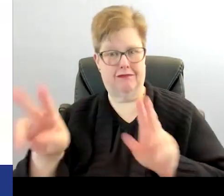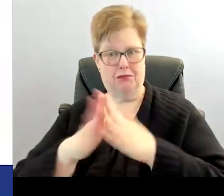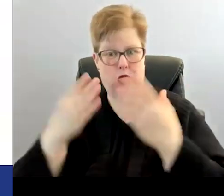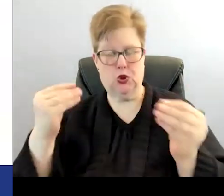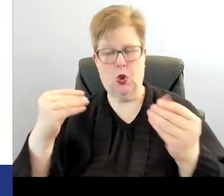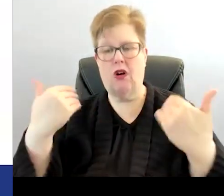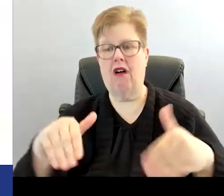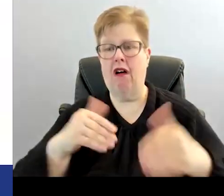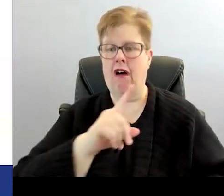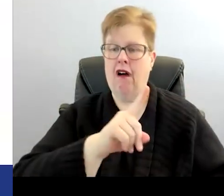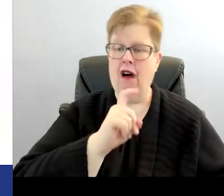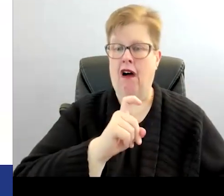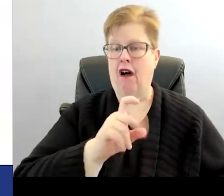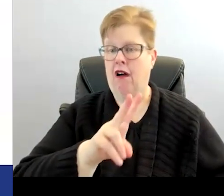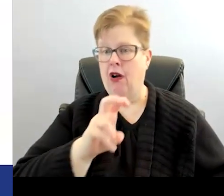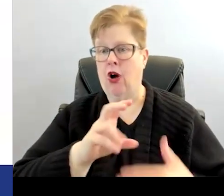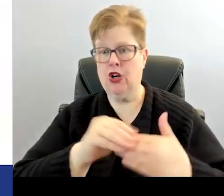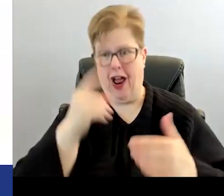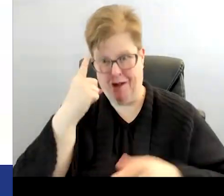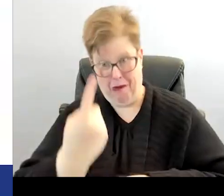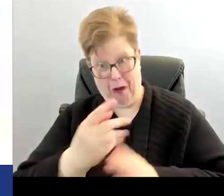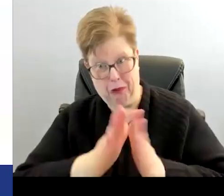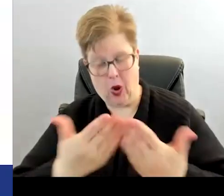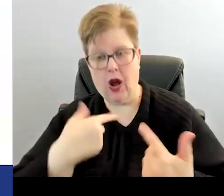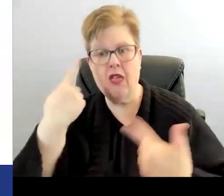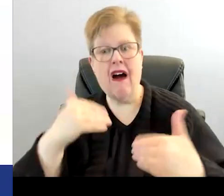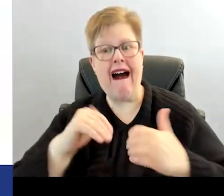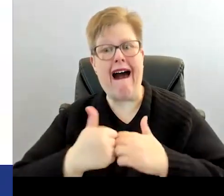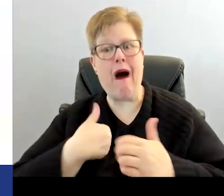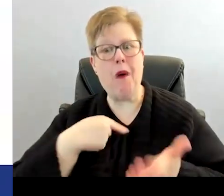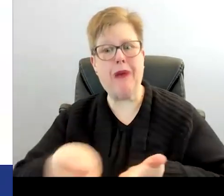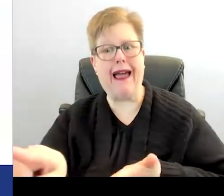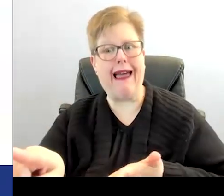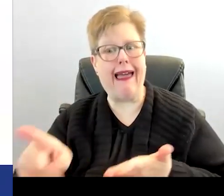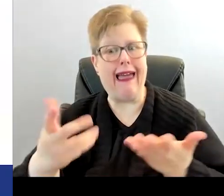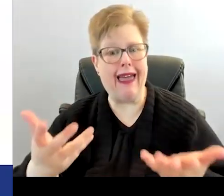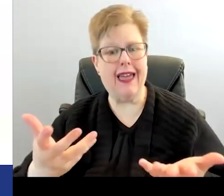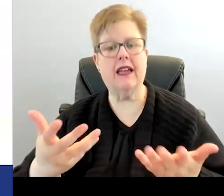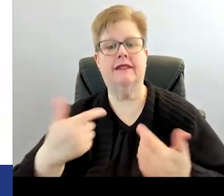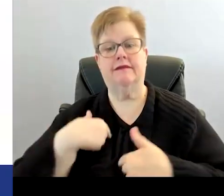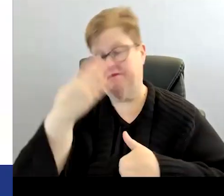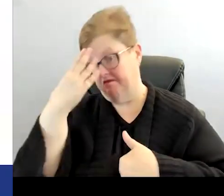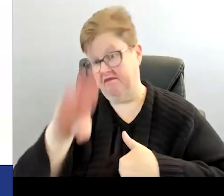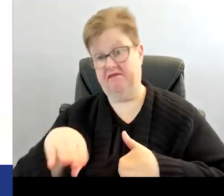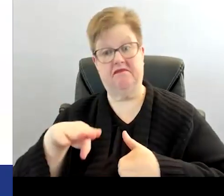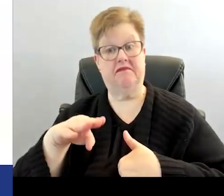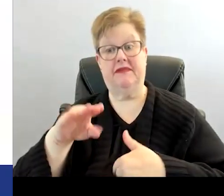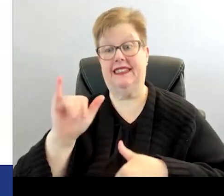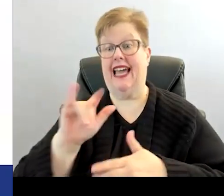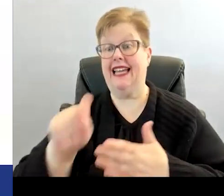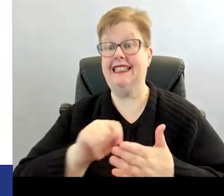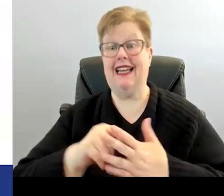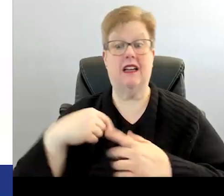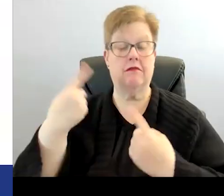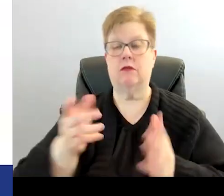cost somewhere between $100 and $200 and wondering how to pay for them. And I know that in the time since then, books have